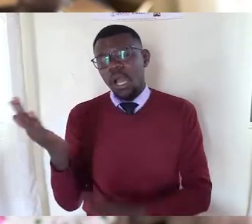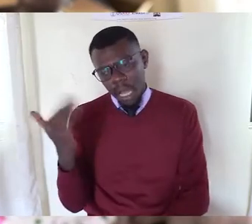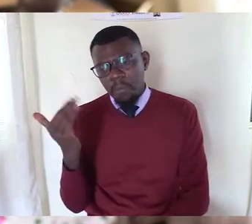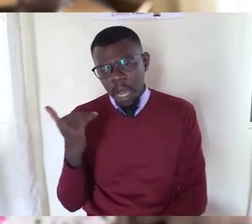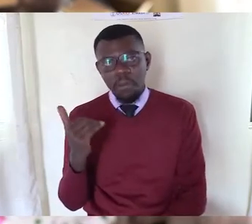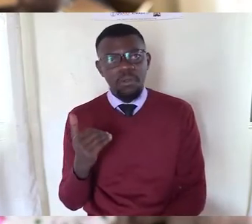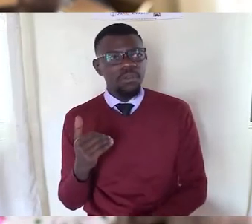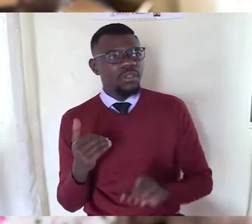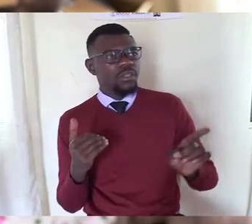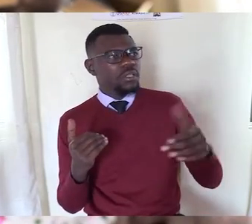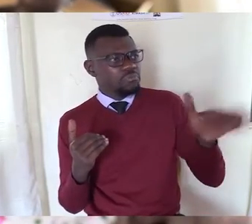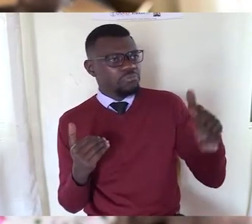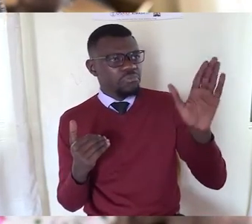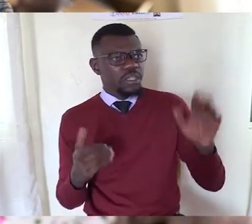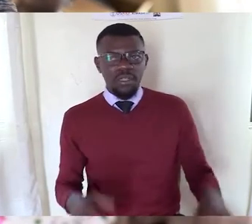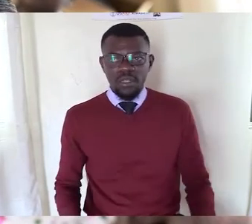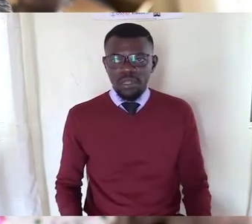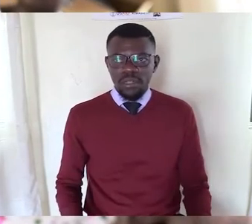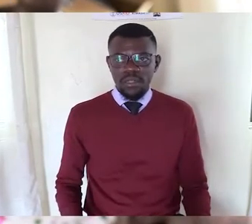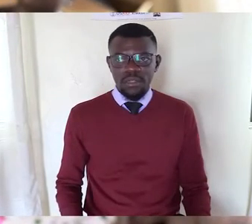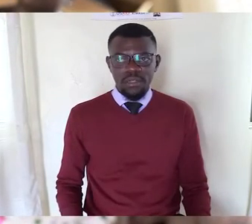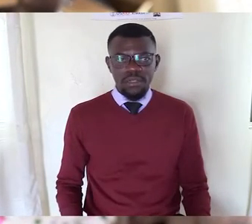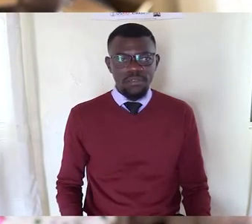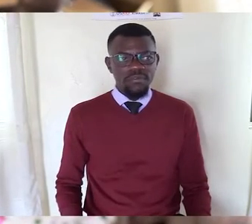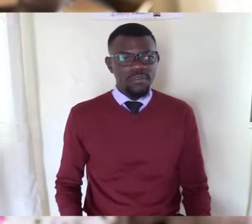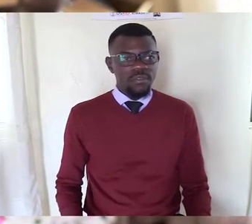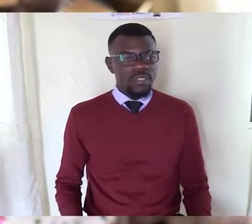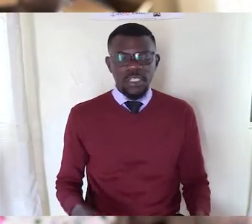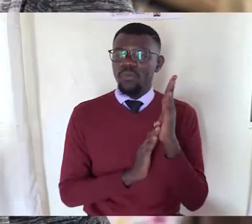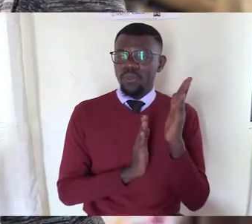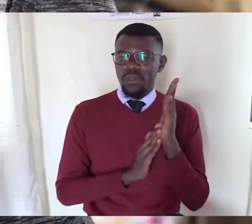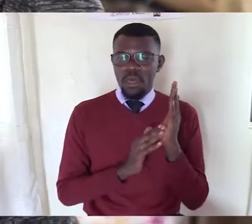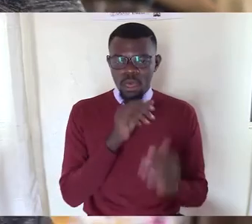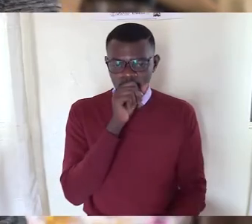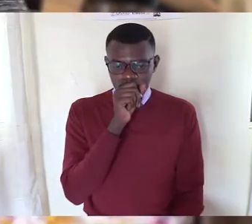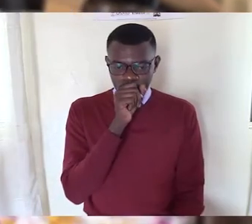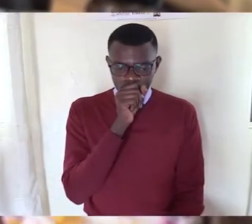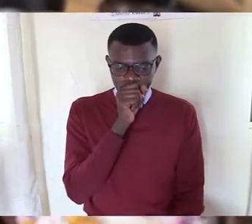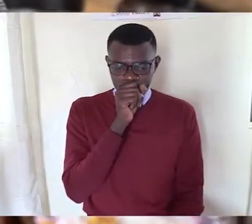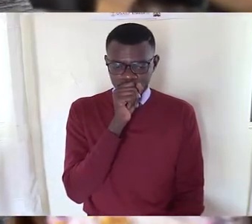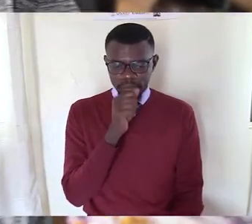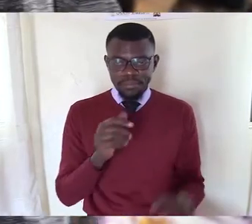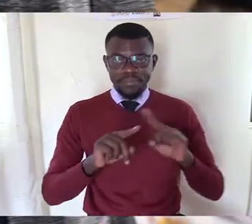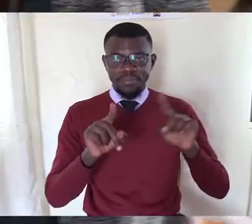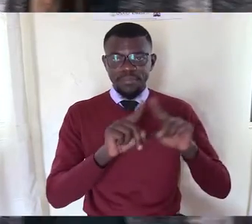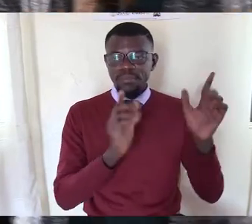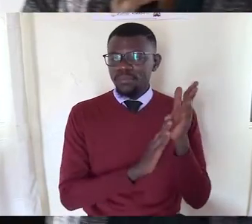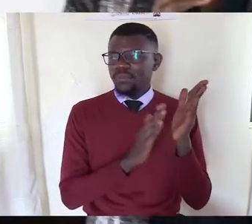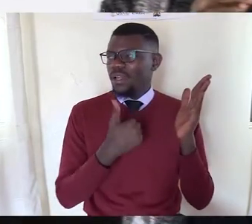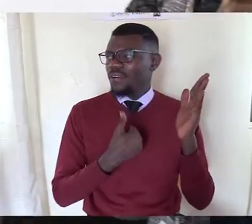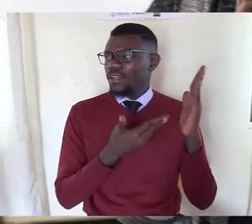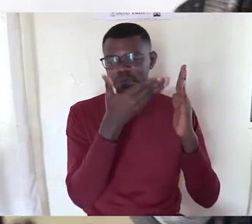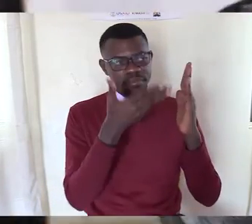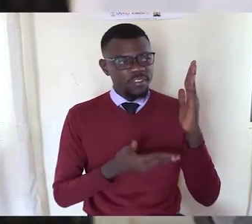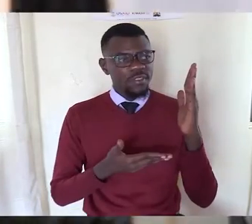wewe ulikuwa mjinga kiasi hii unatudanganya, you know? And they did it. We have various recommendations, and they have